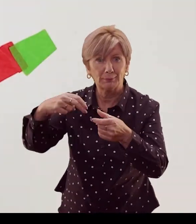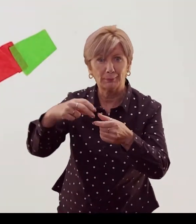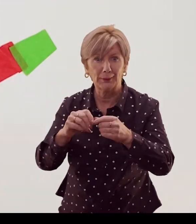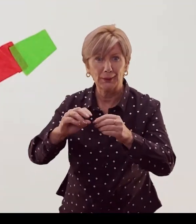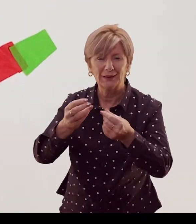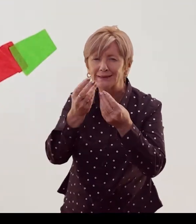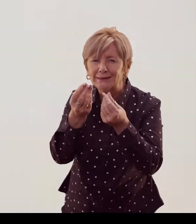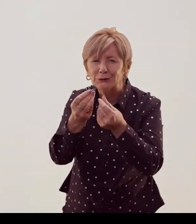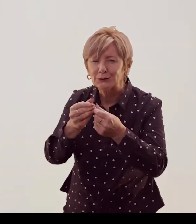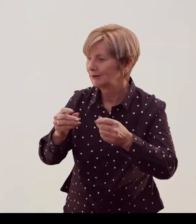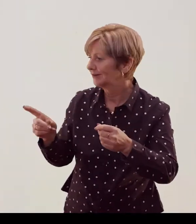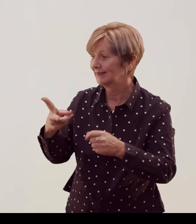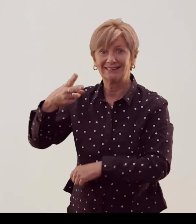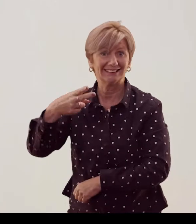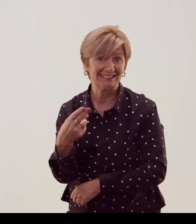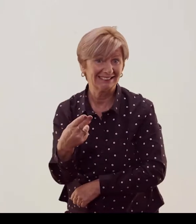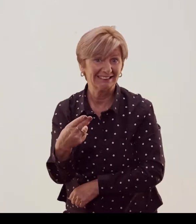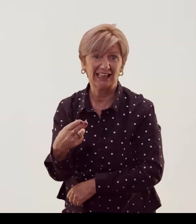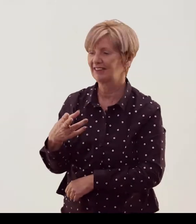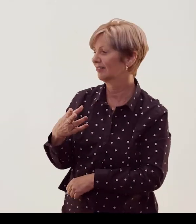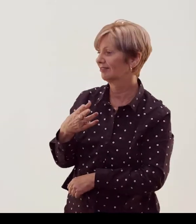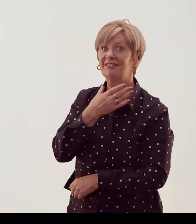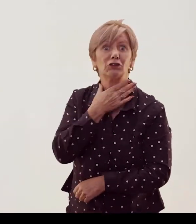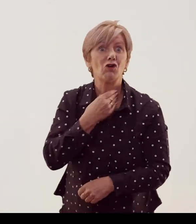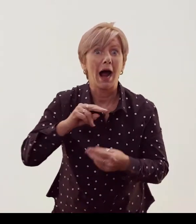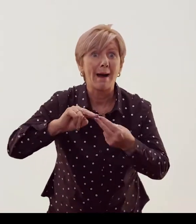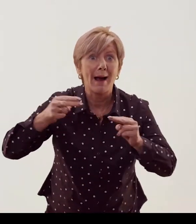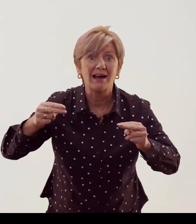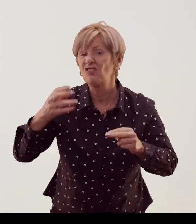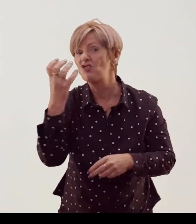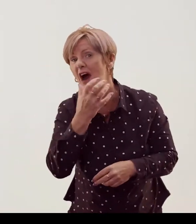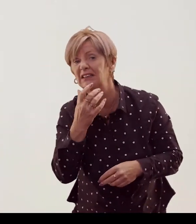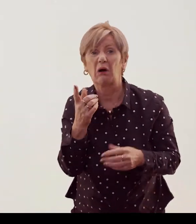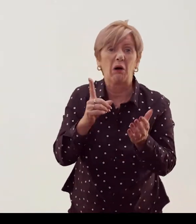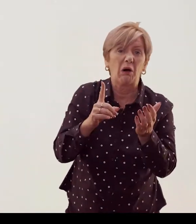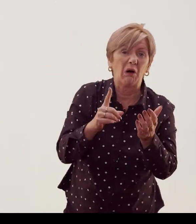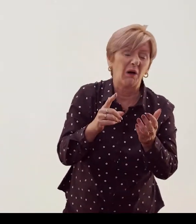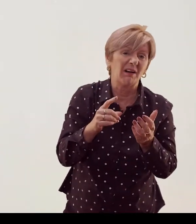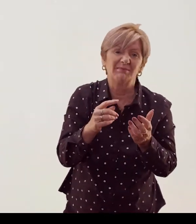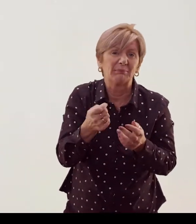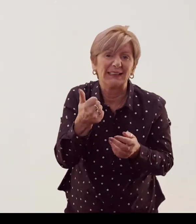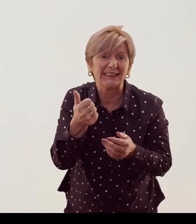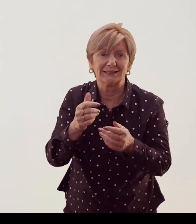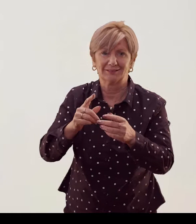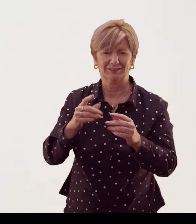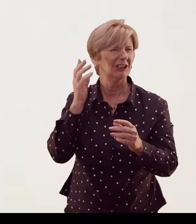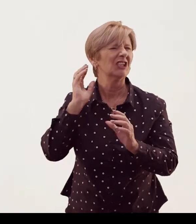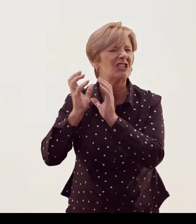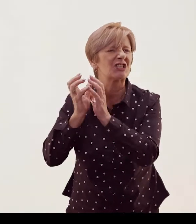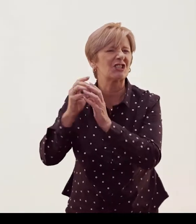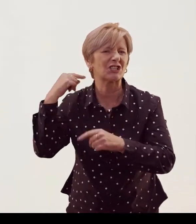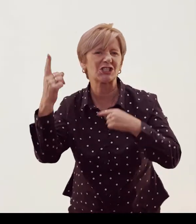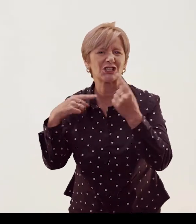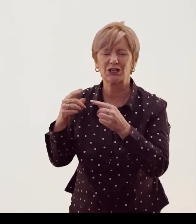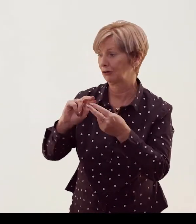tissue paper, scissors, dry pasta, rice or lentils to make a good shaky sound, and